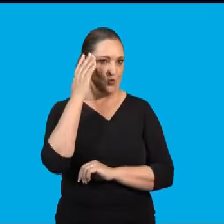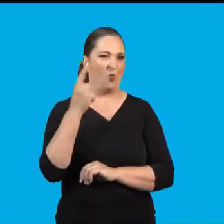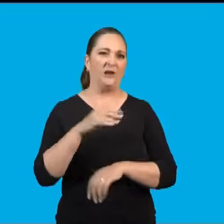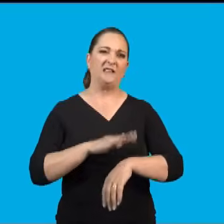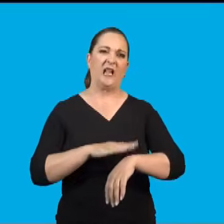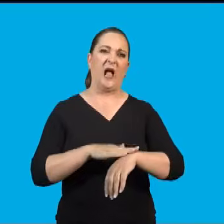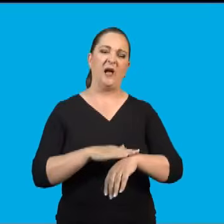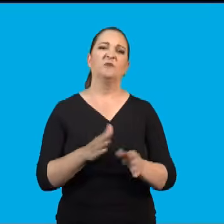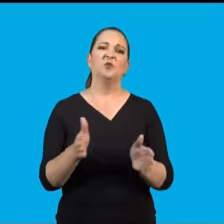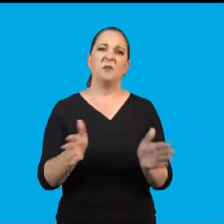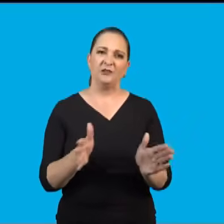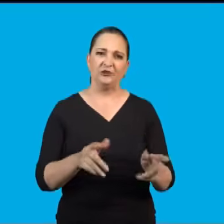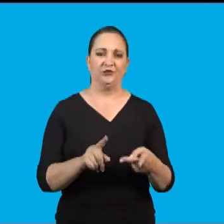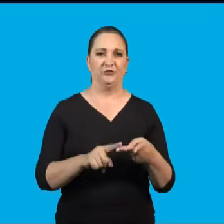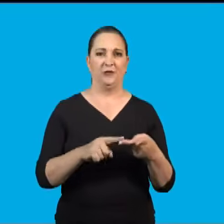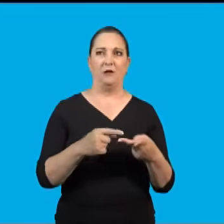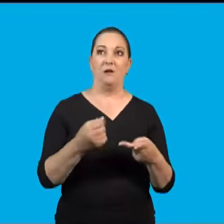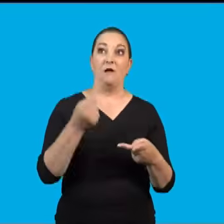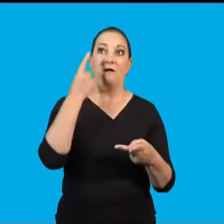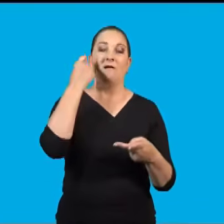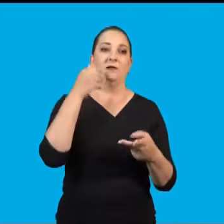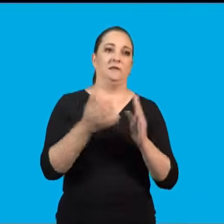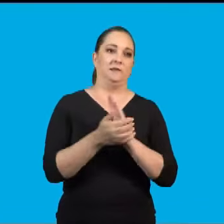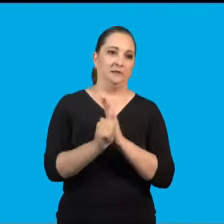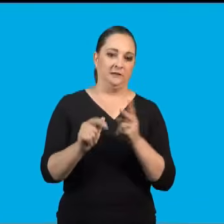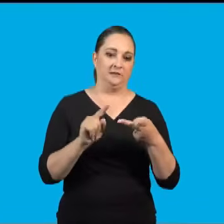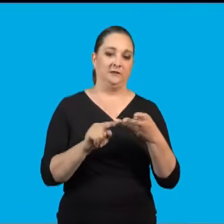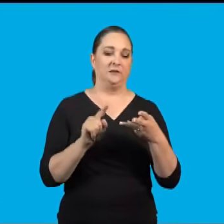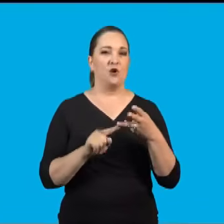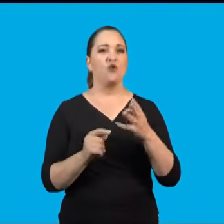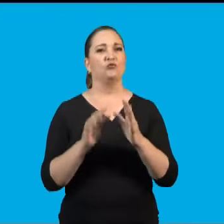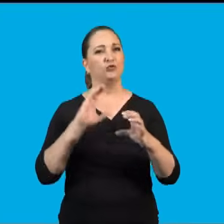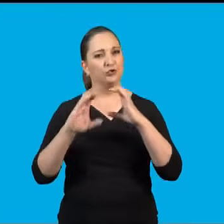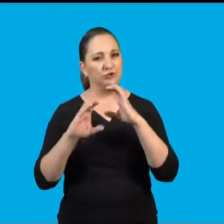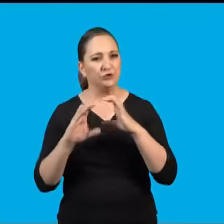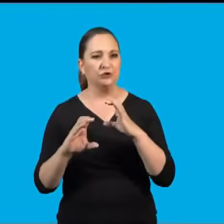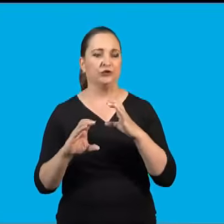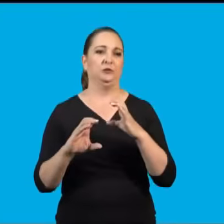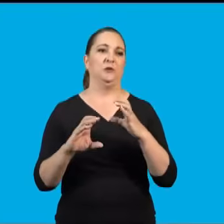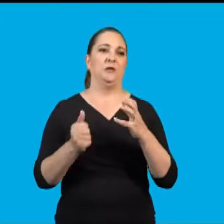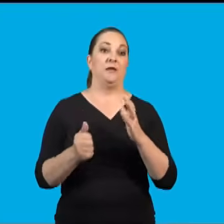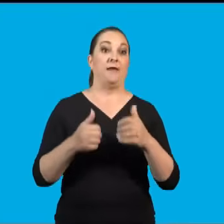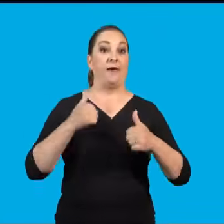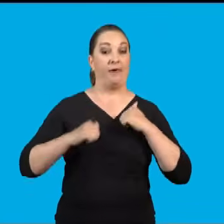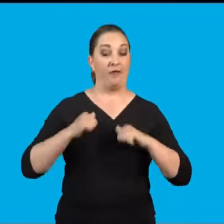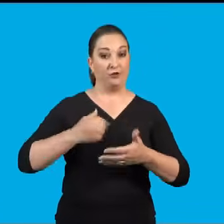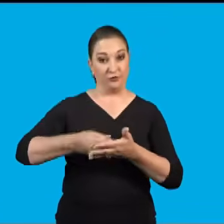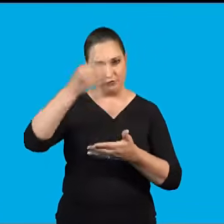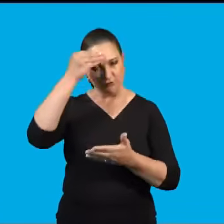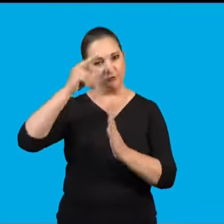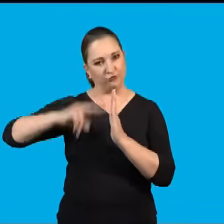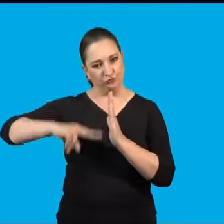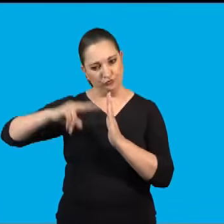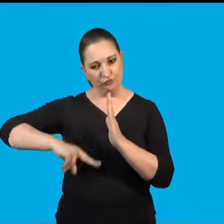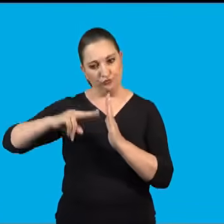have, like time management, comprehension skills, communication skills, active learning, and